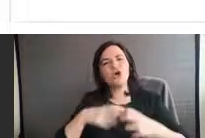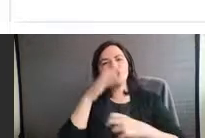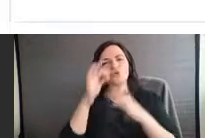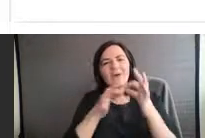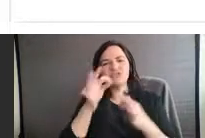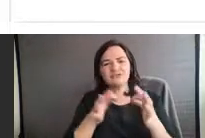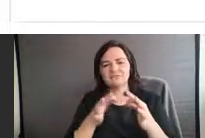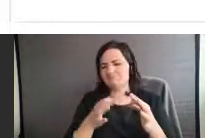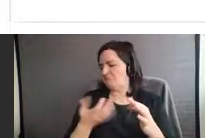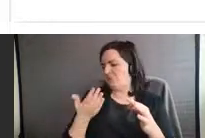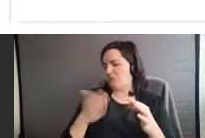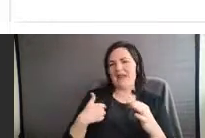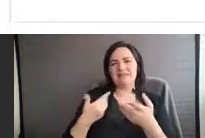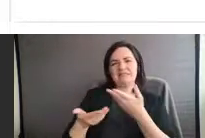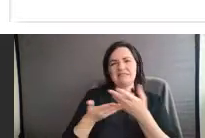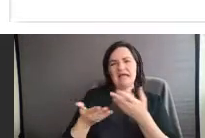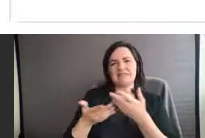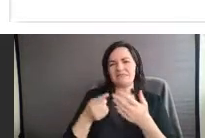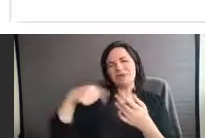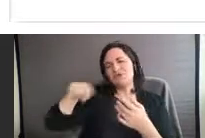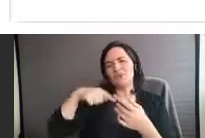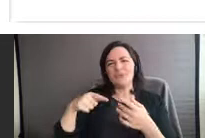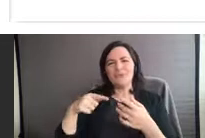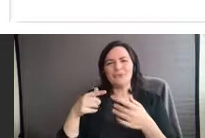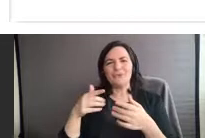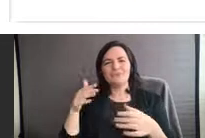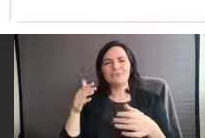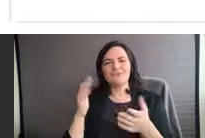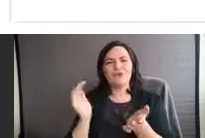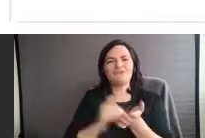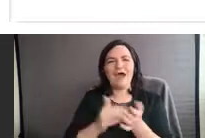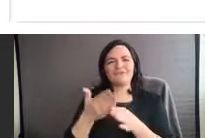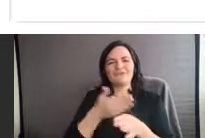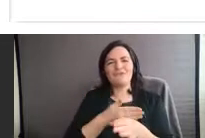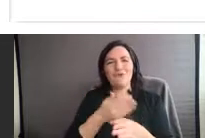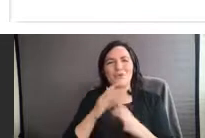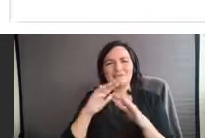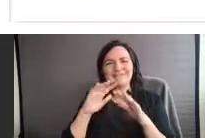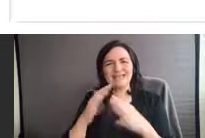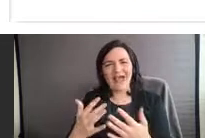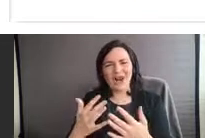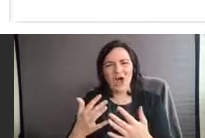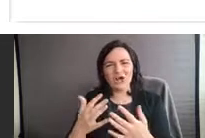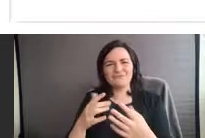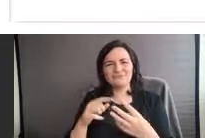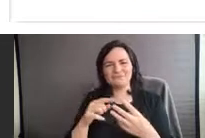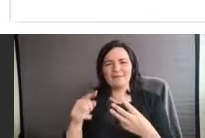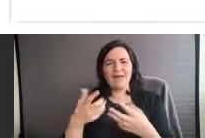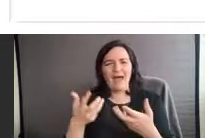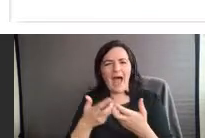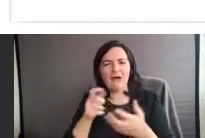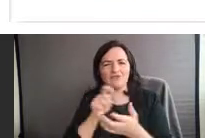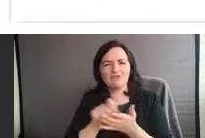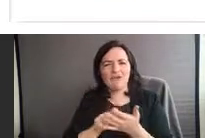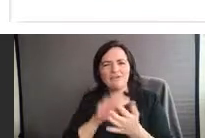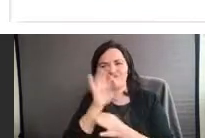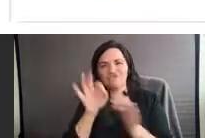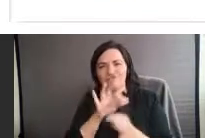discussion with those who arrived before 10 o'clock. And finally, I'm going to talk a little bit about